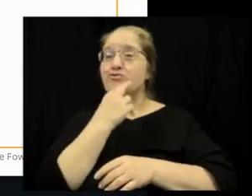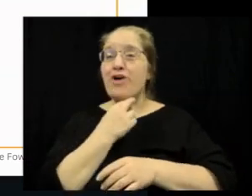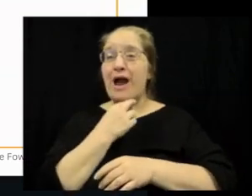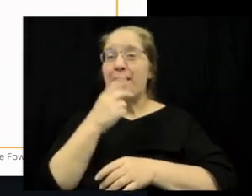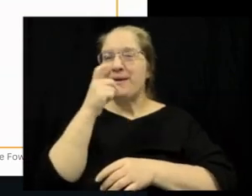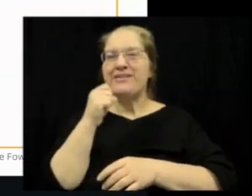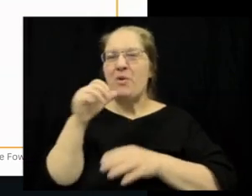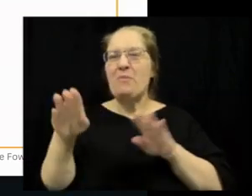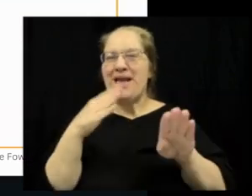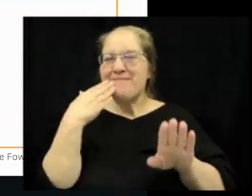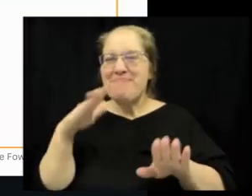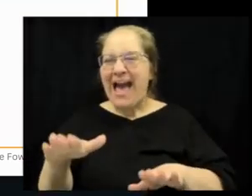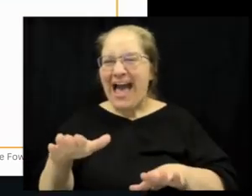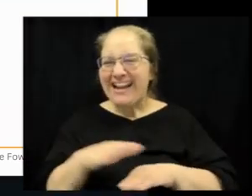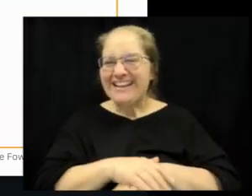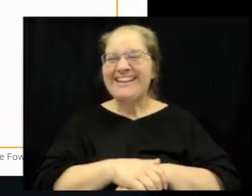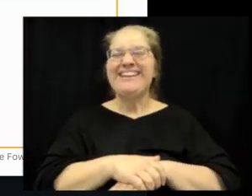act crazy.